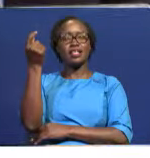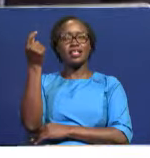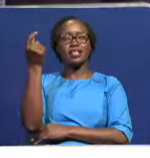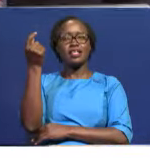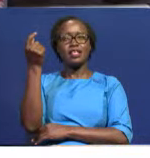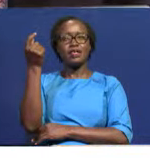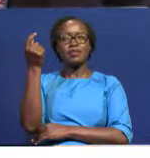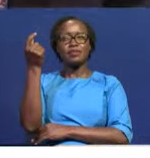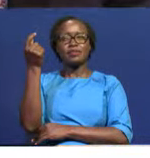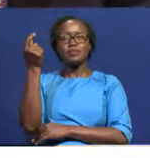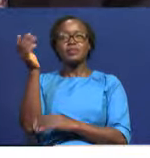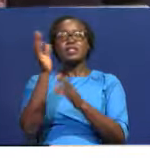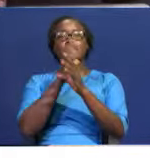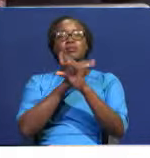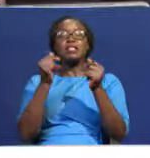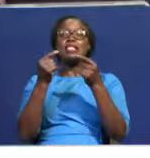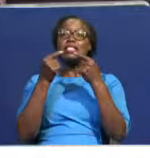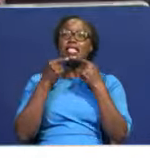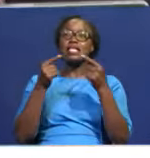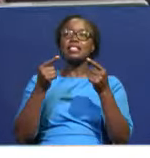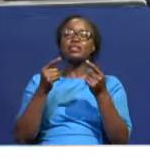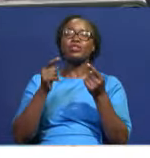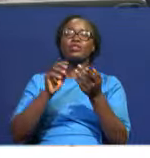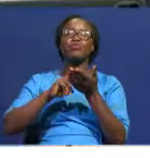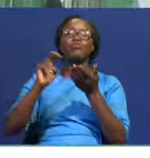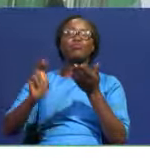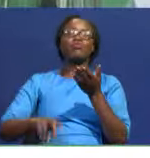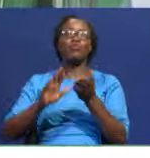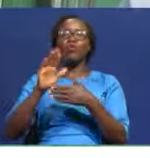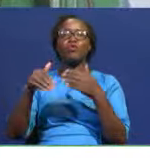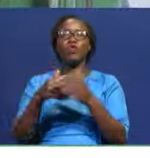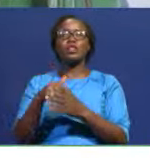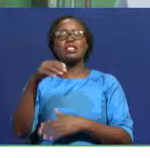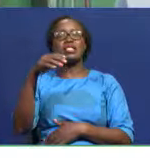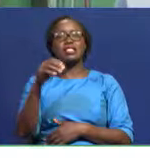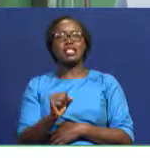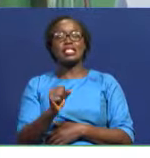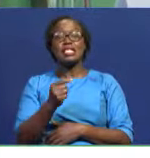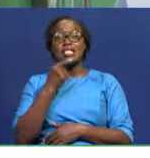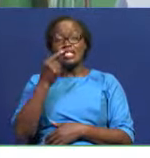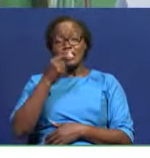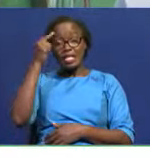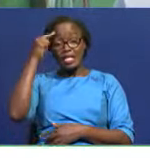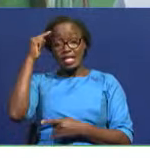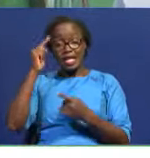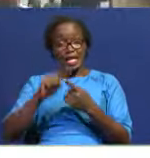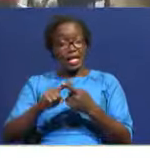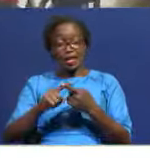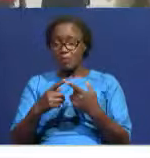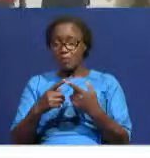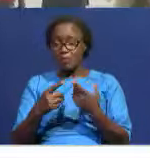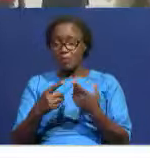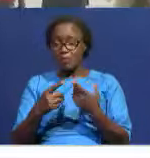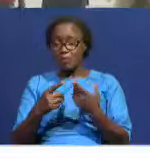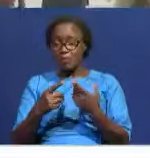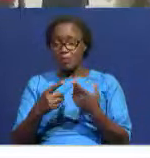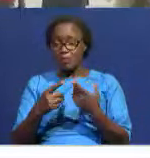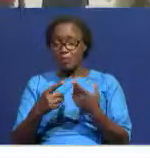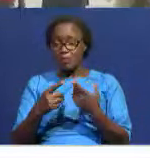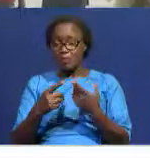Kenya. President William Ruto, while announcing the dismissal of the entire cabinet, said the move was necessitated by recent protests